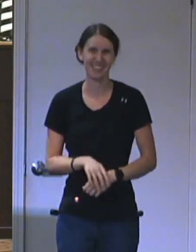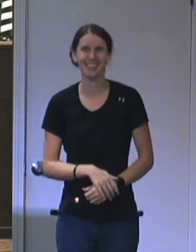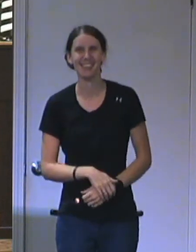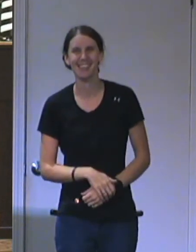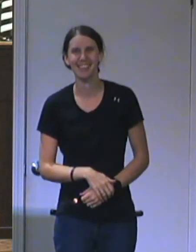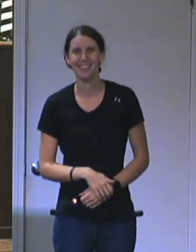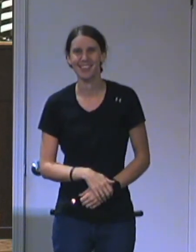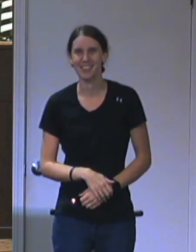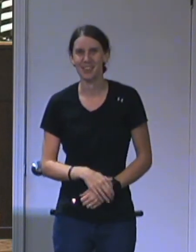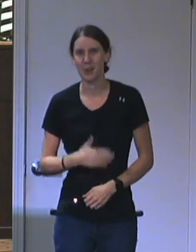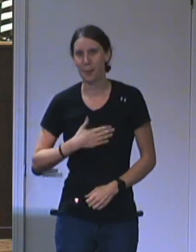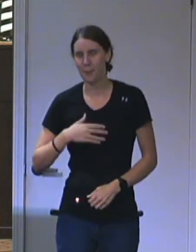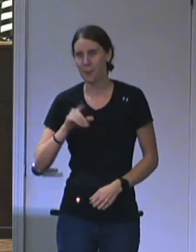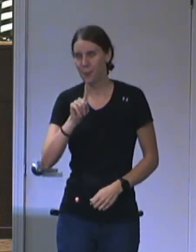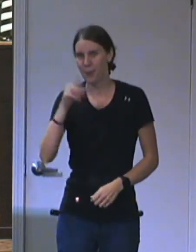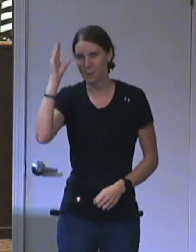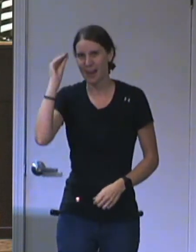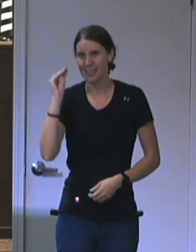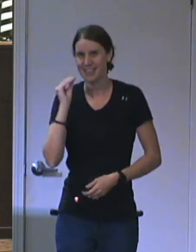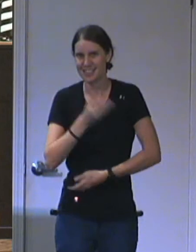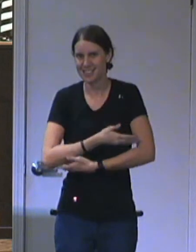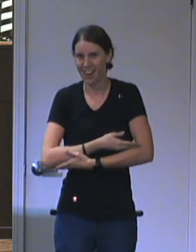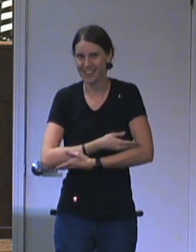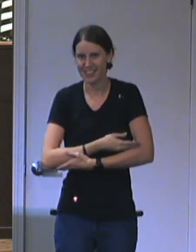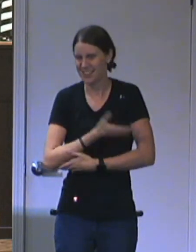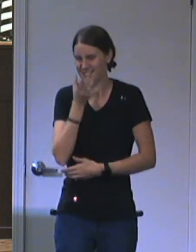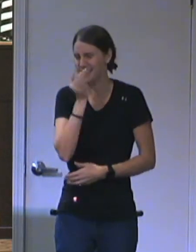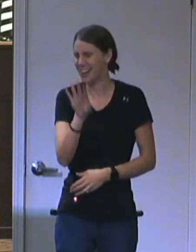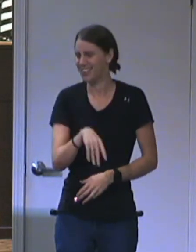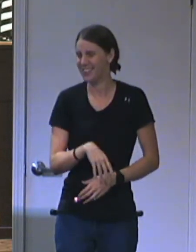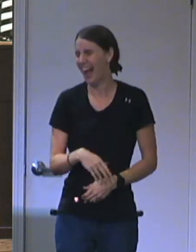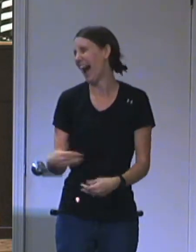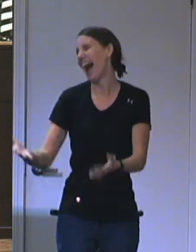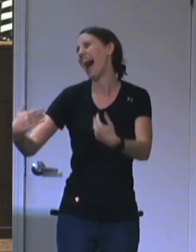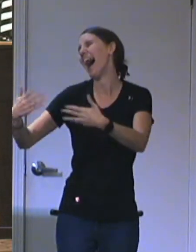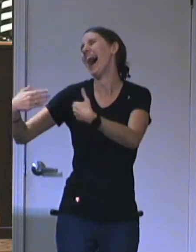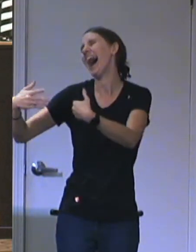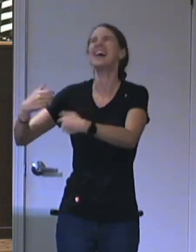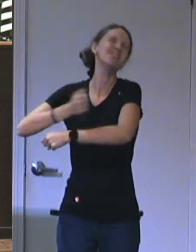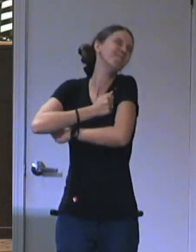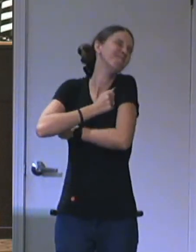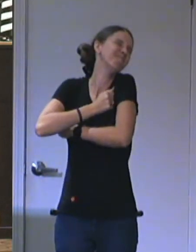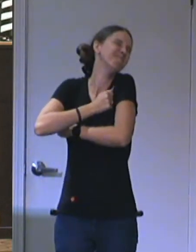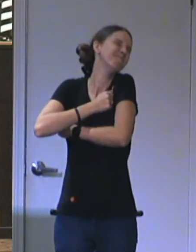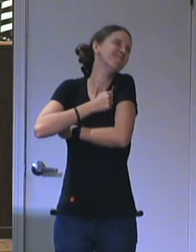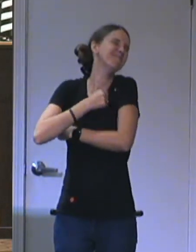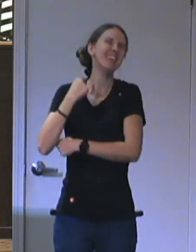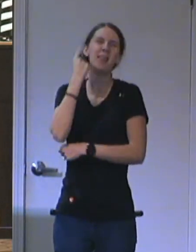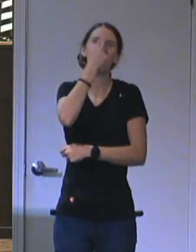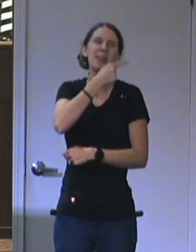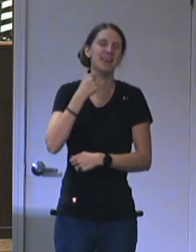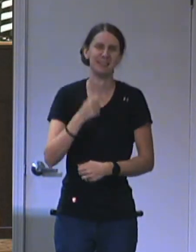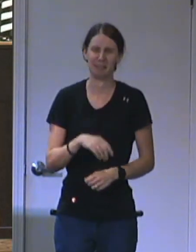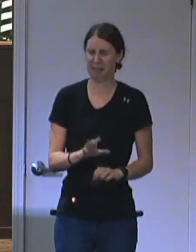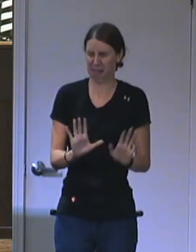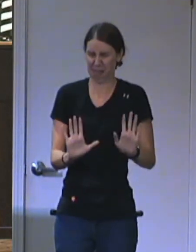Now, one of my sons especially, he doesn't care. He'll just let him come up, get right in his face. Oh, I can't stand